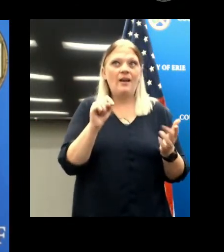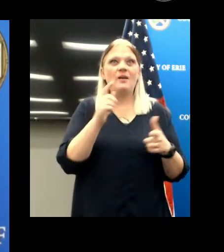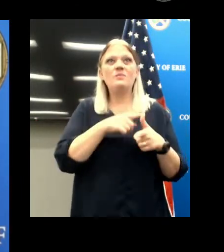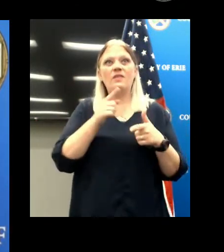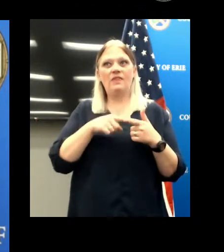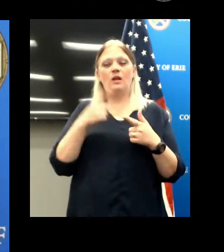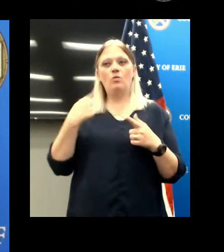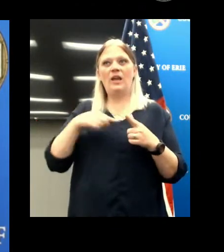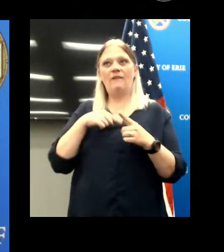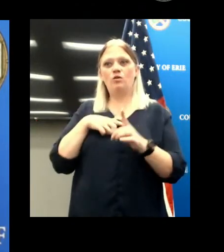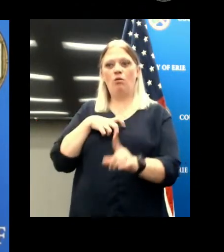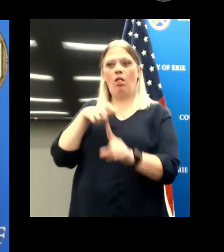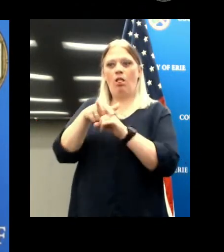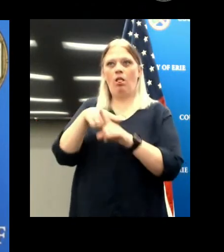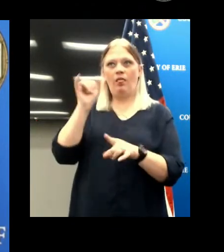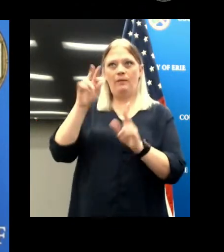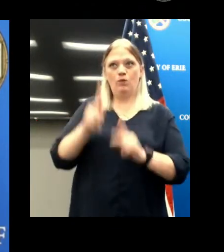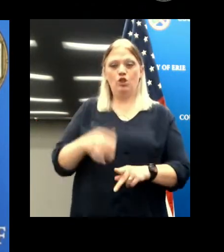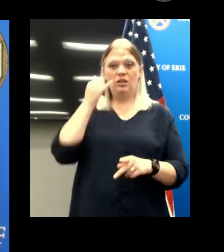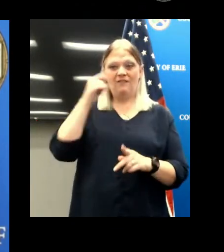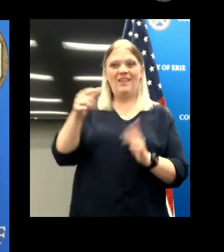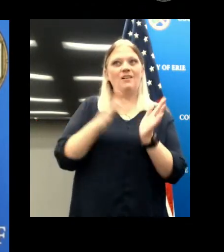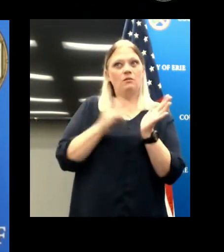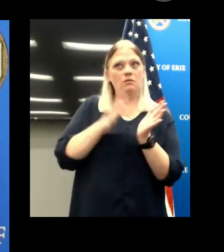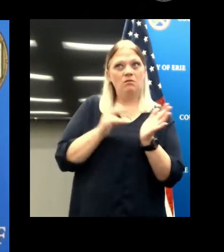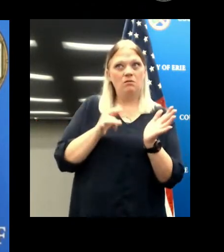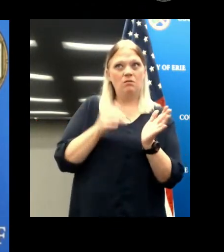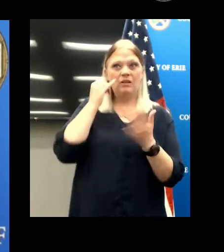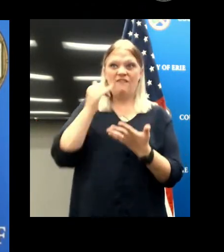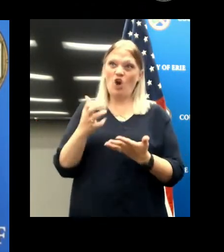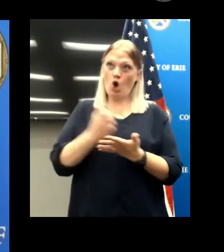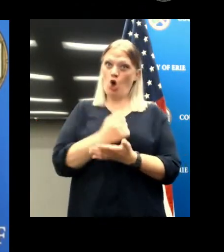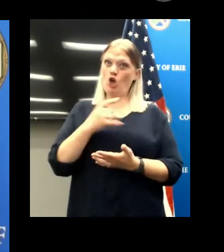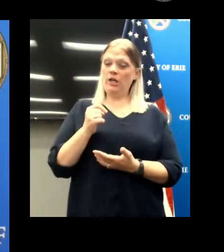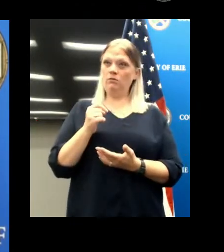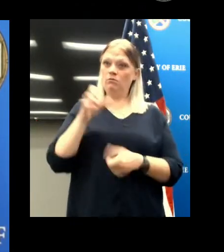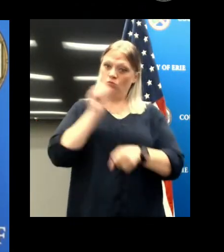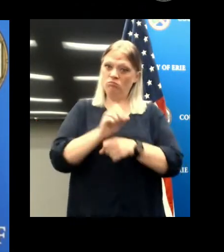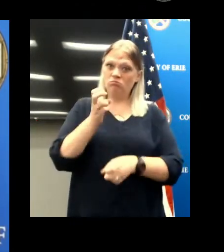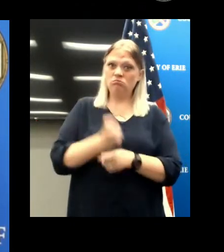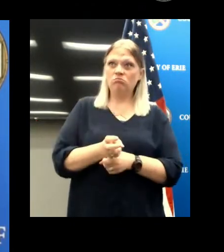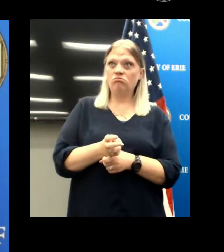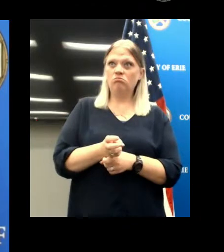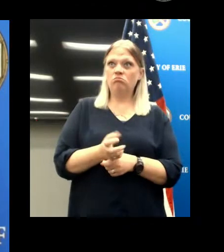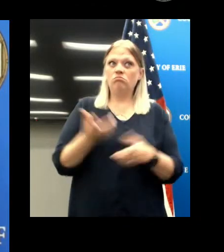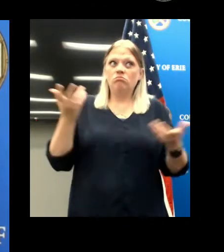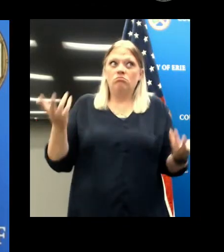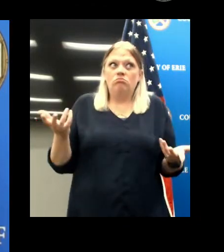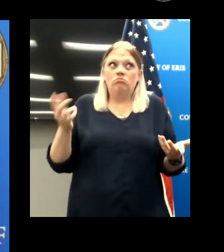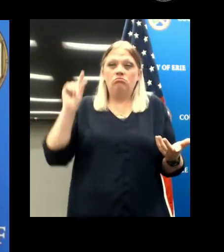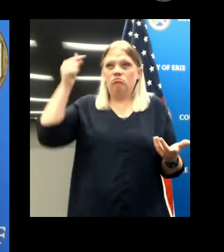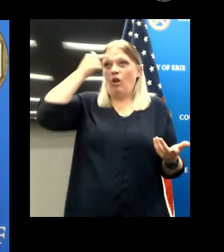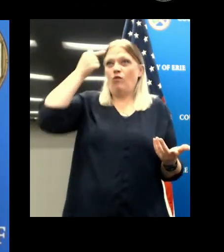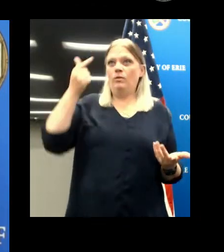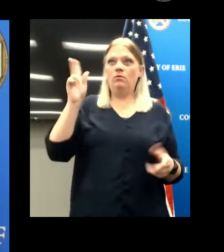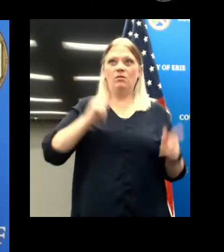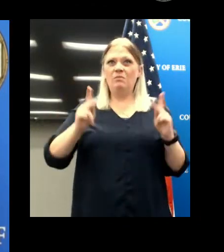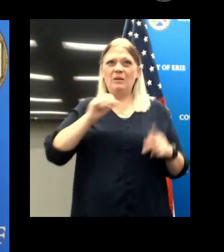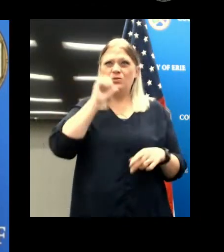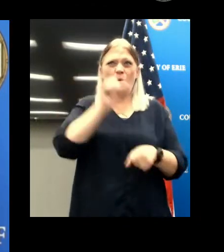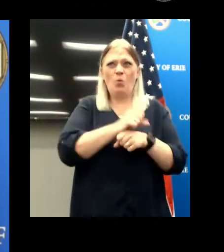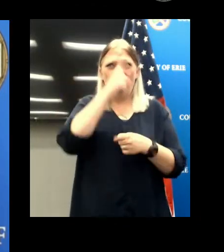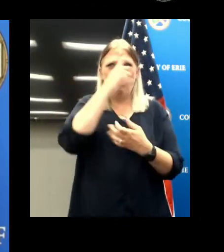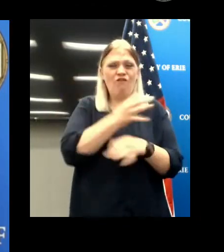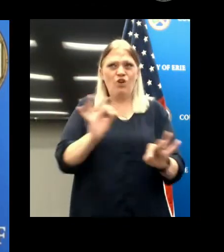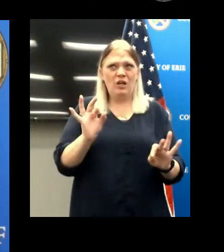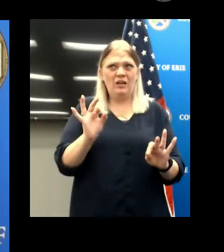to go after that individual. If they abuse it, if they earn it and they're working hard, it's a government. People don't work for